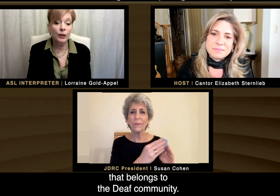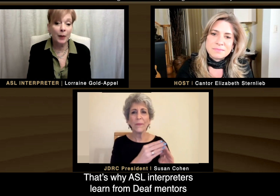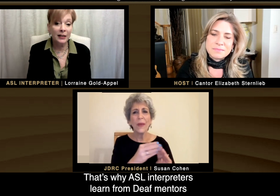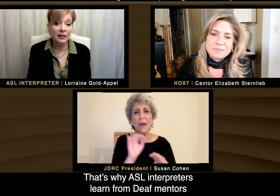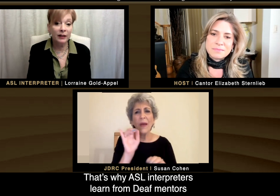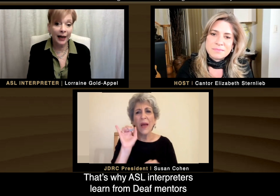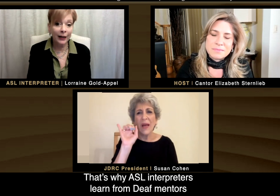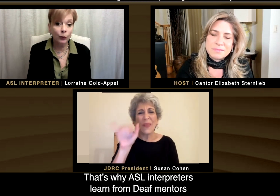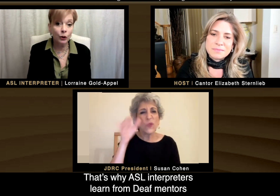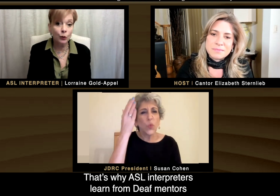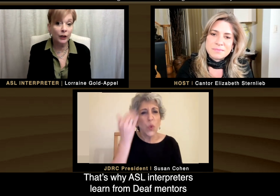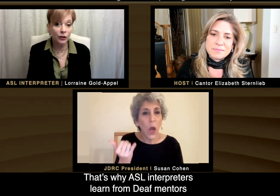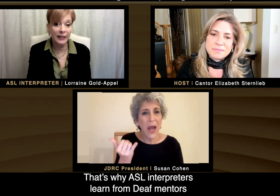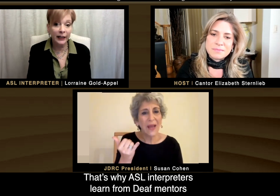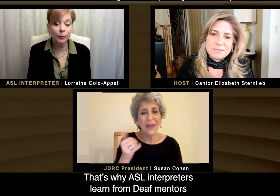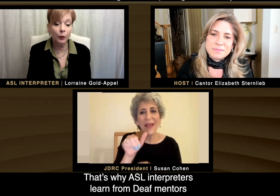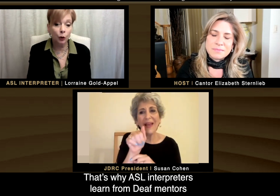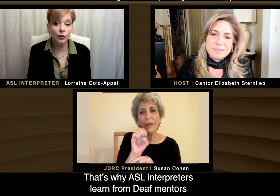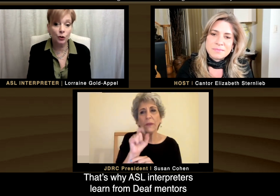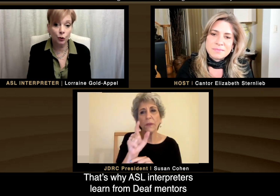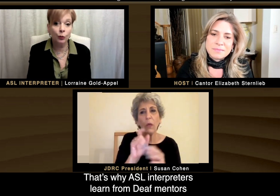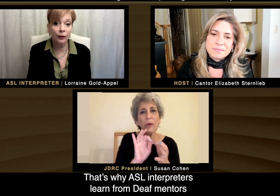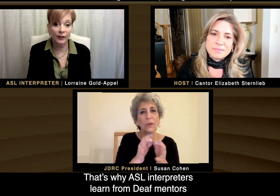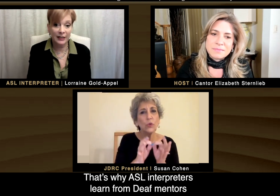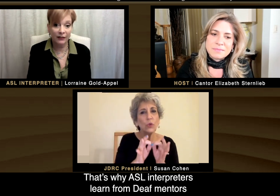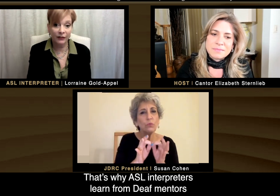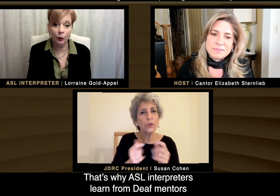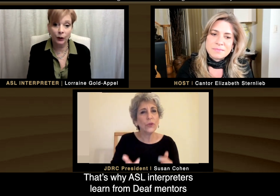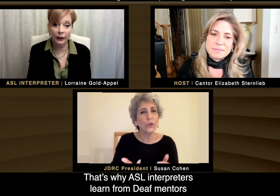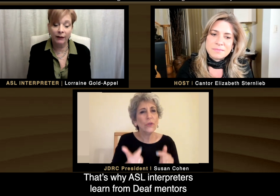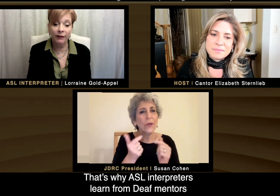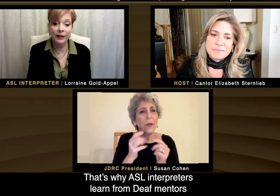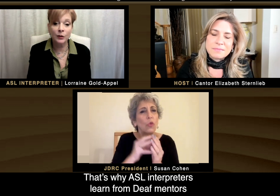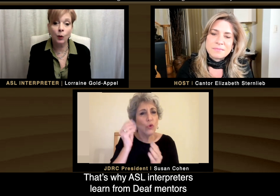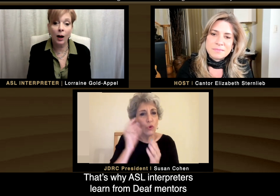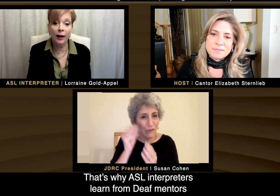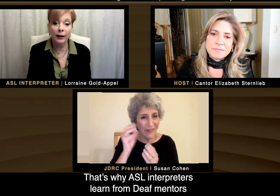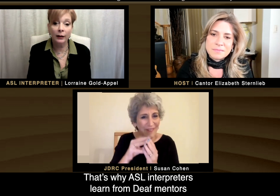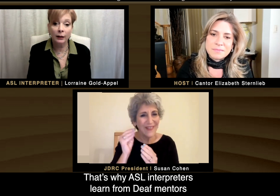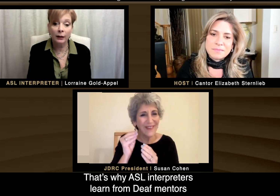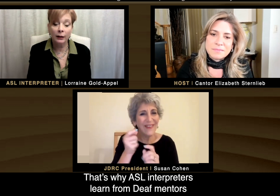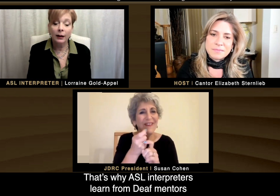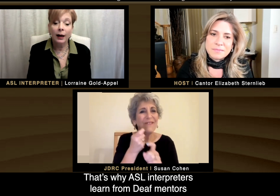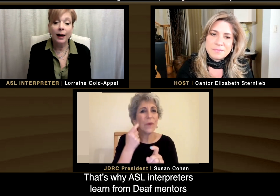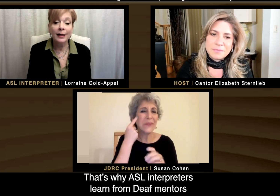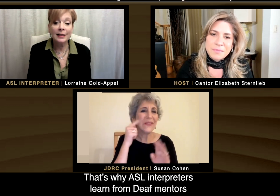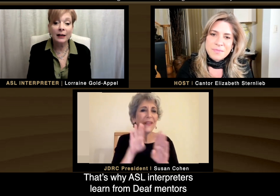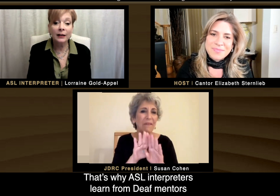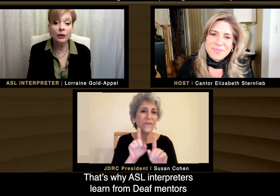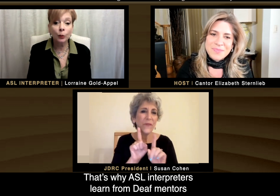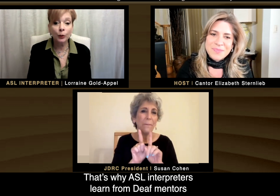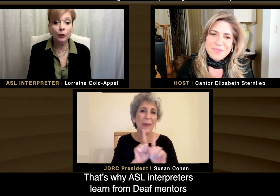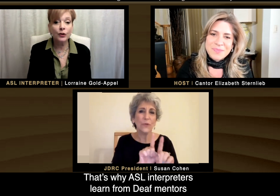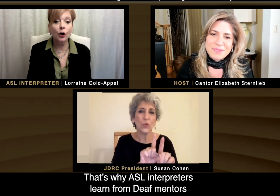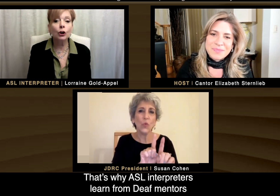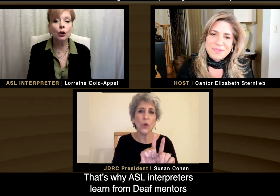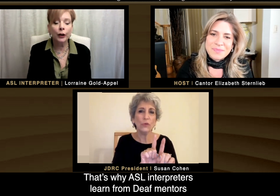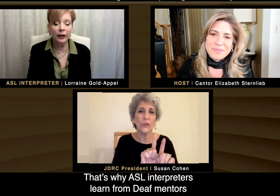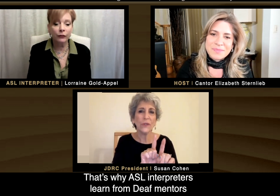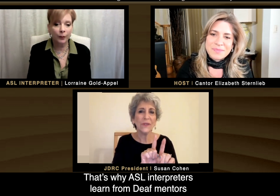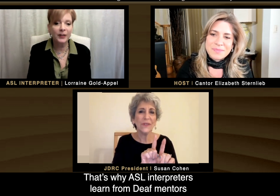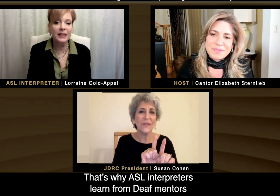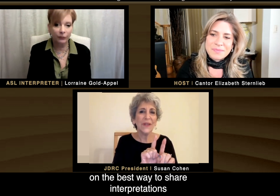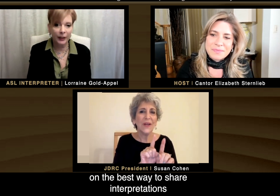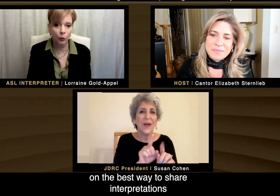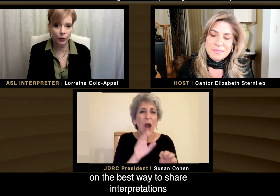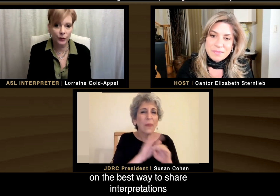And with respect to the language, we understand it belongs to the deaf community. And that's why ASL interpreters are